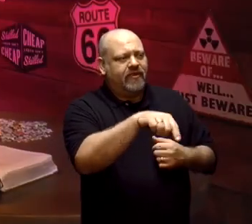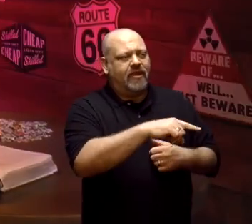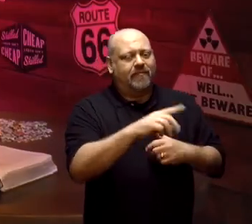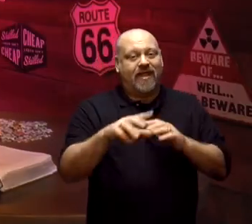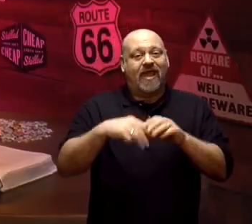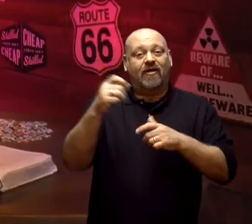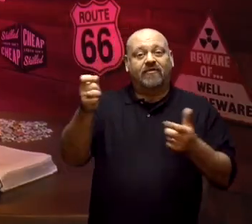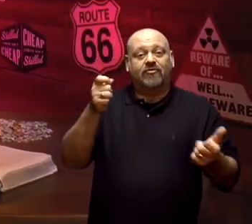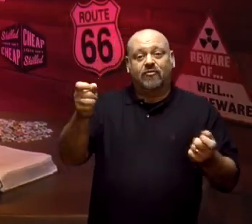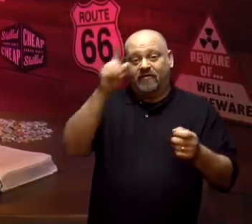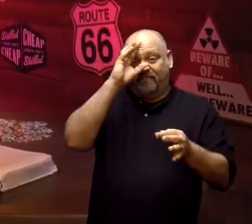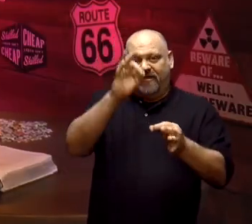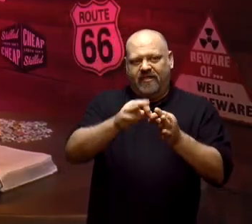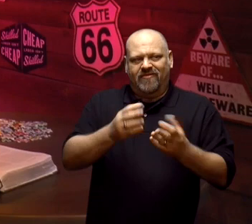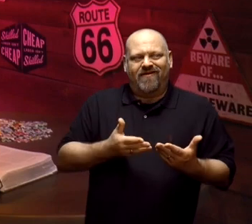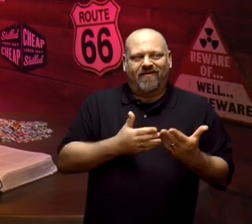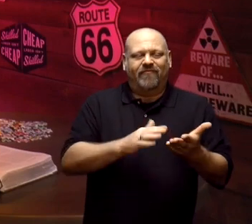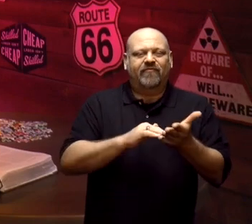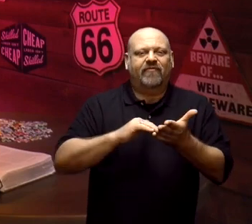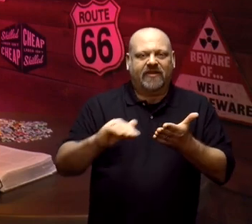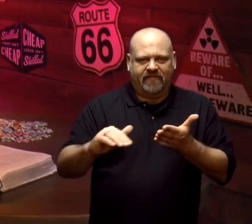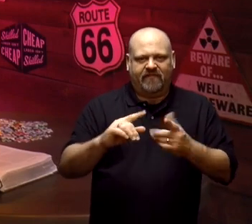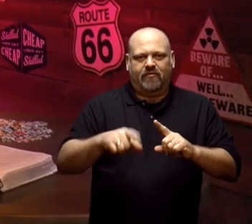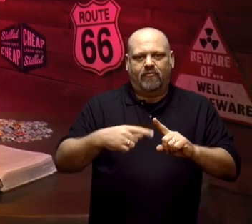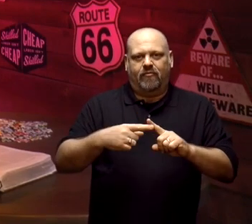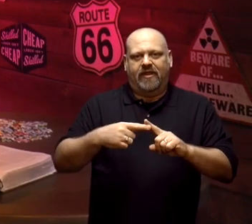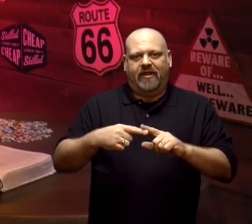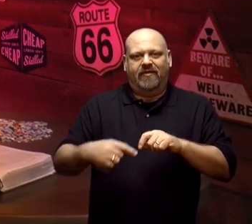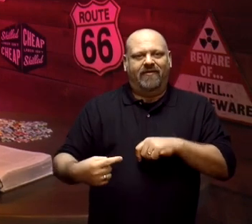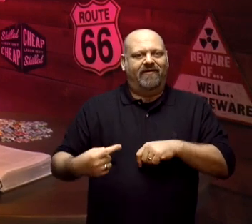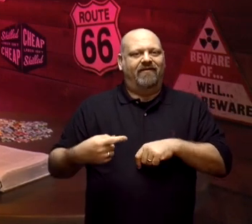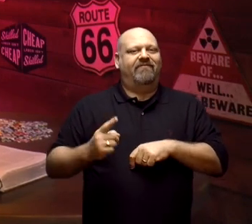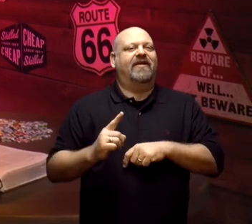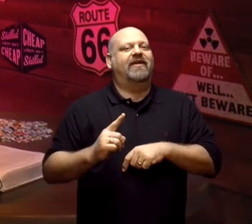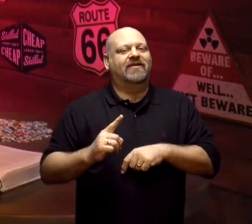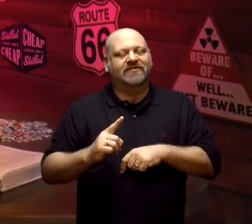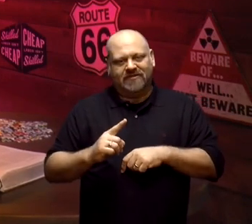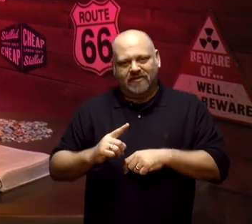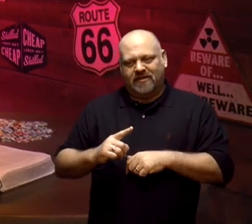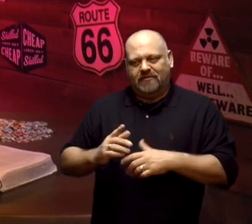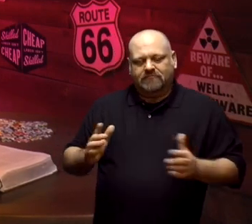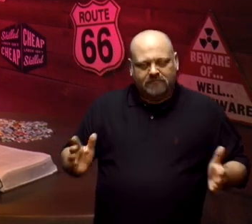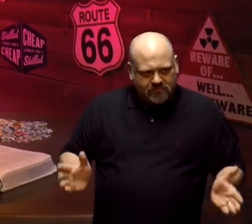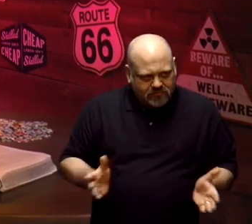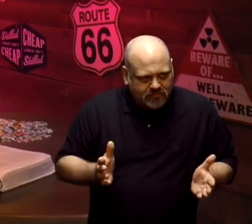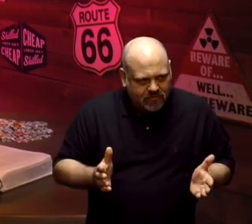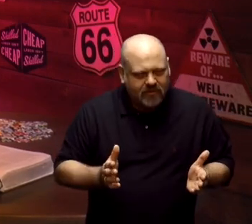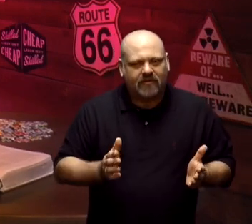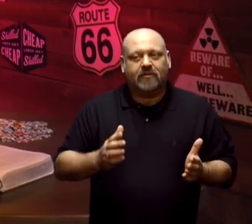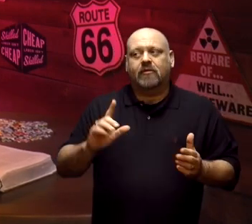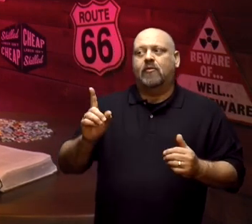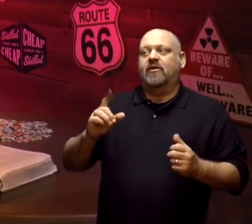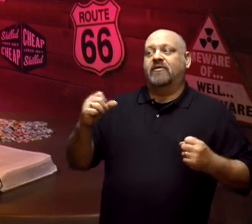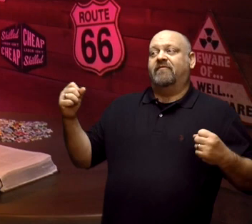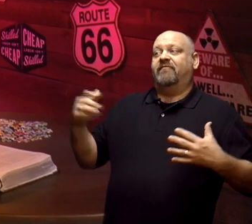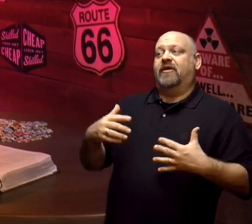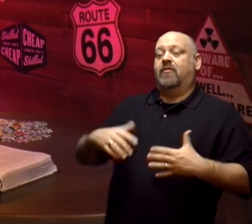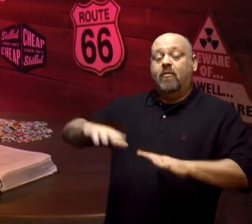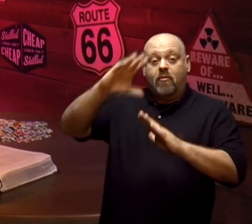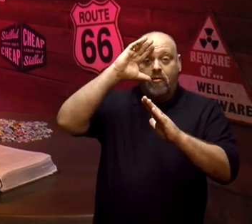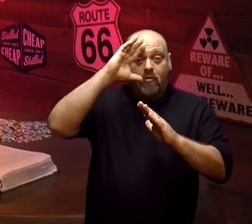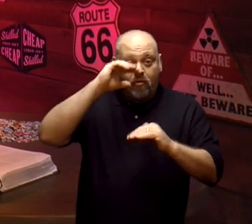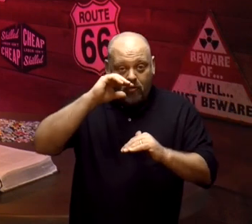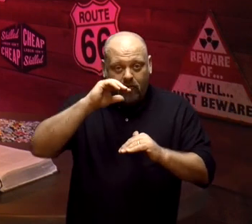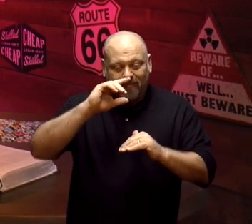Out of control faith offers forgiveness where there has been offense, reassurance where there is fear, and